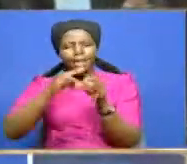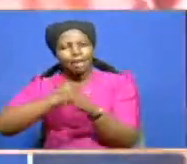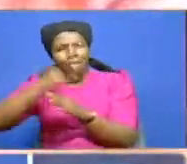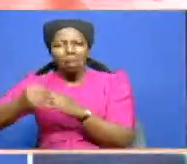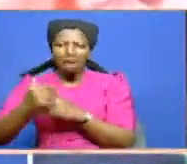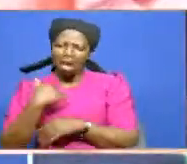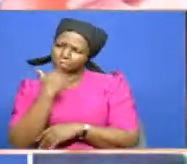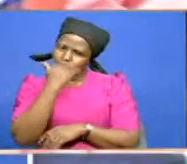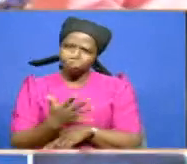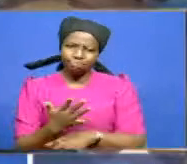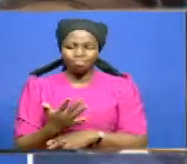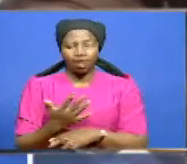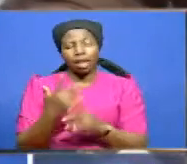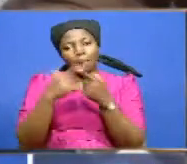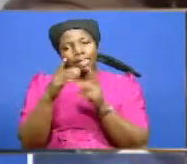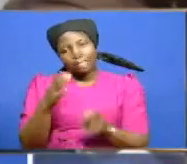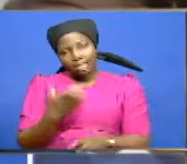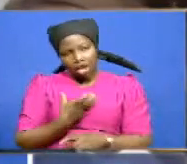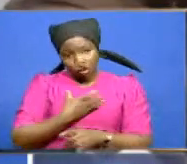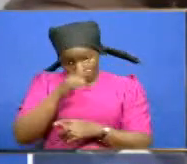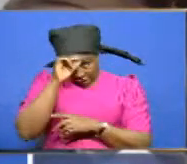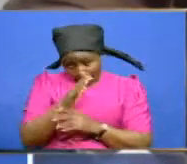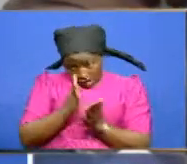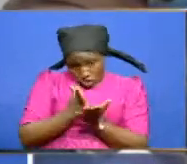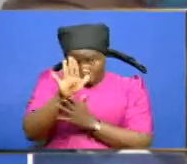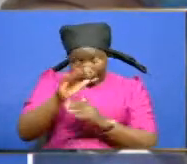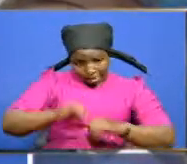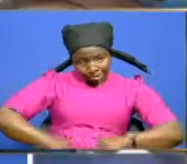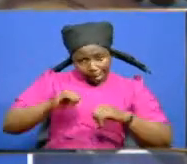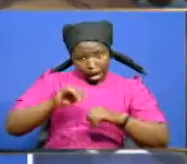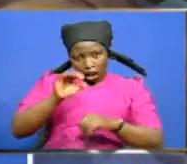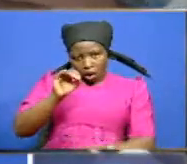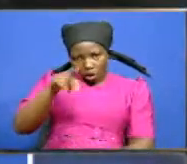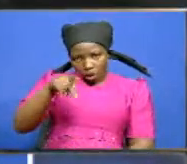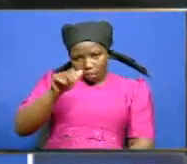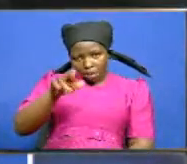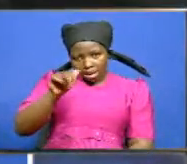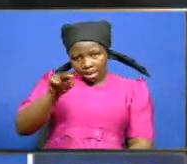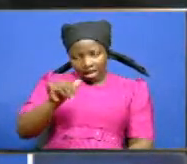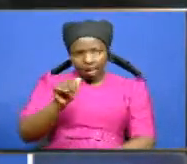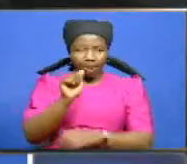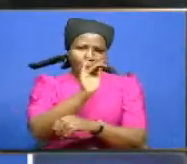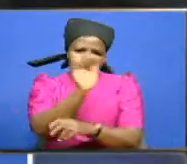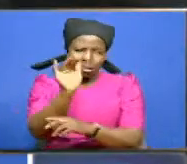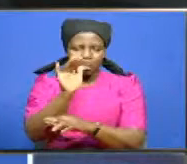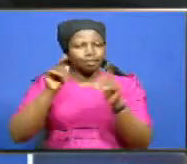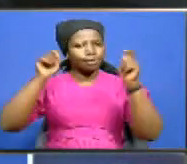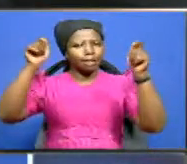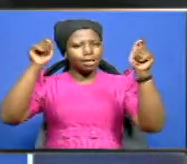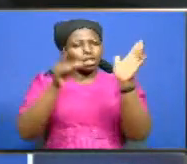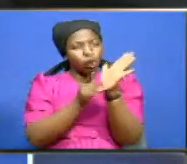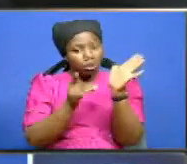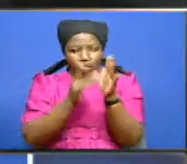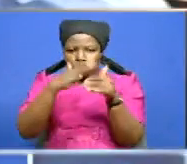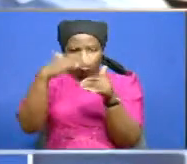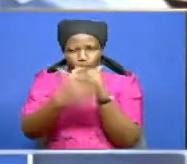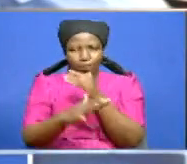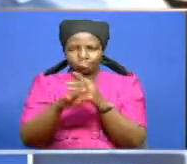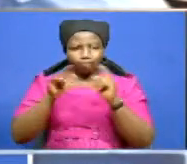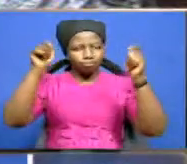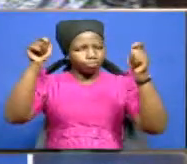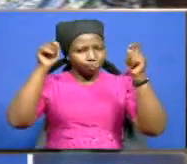cover. But the Council of Governors, through its chair, Wycliffe Oparanya, is urging striking medics to call off their strike and